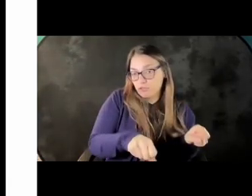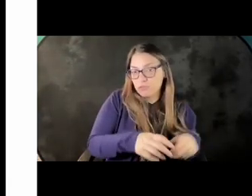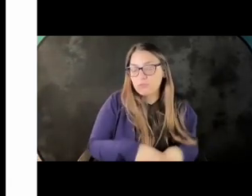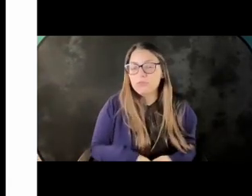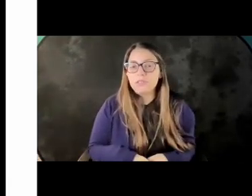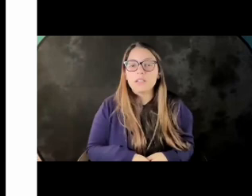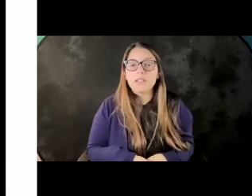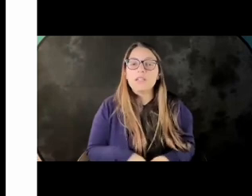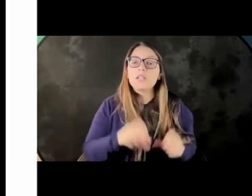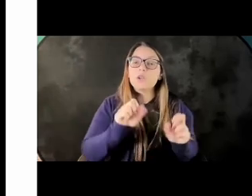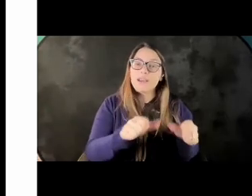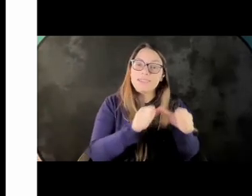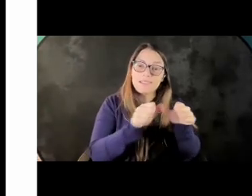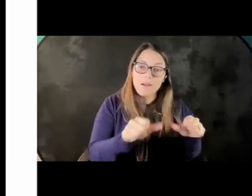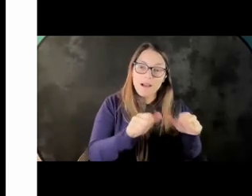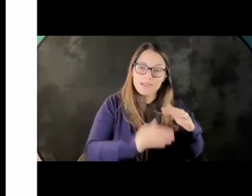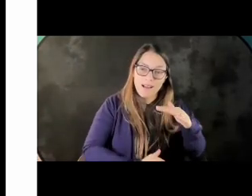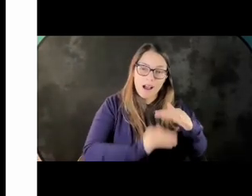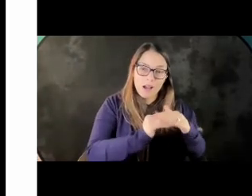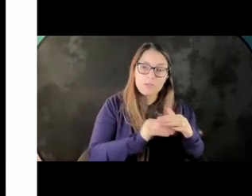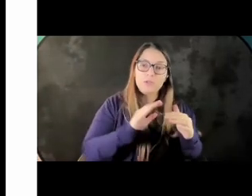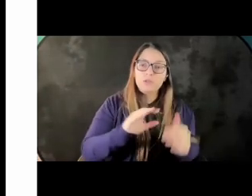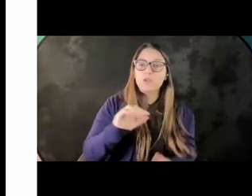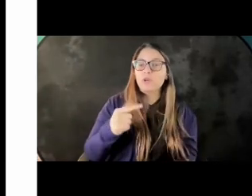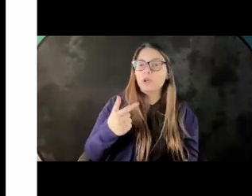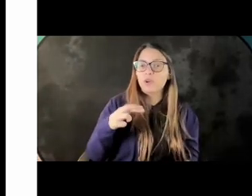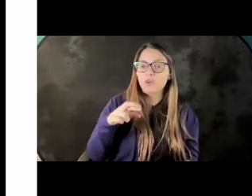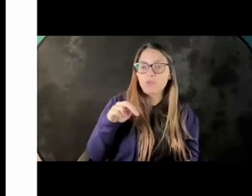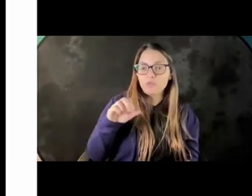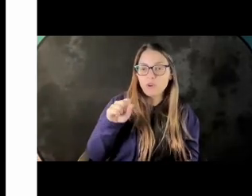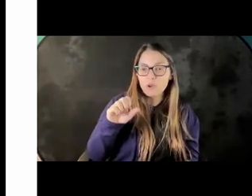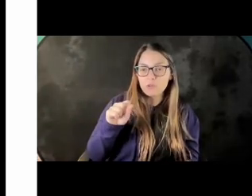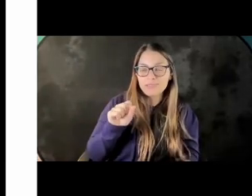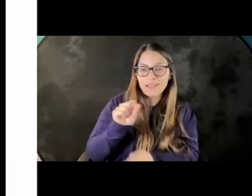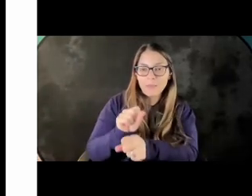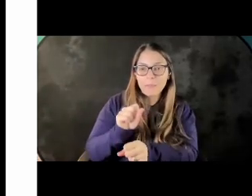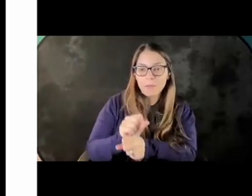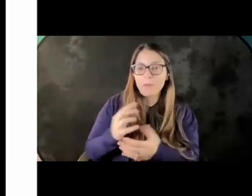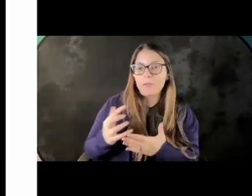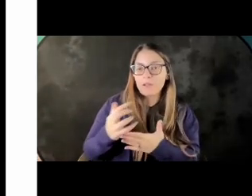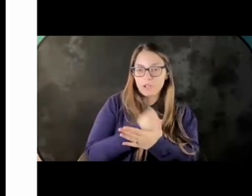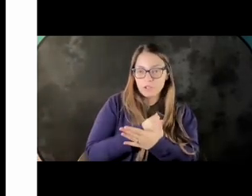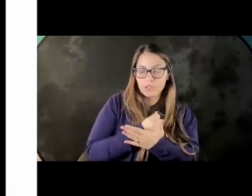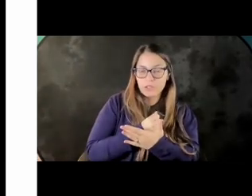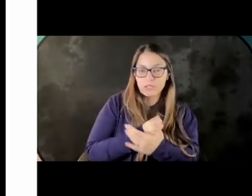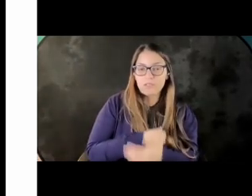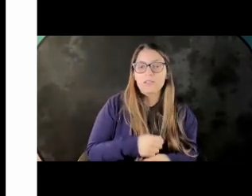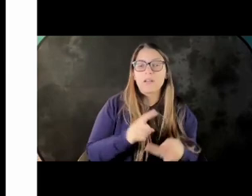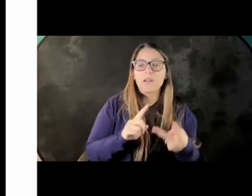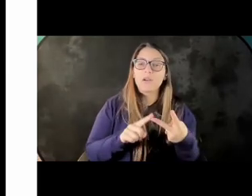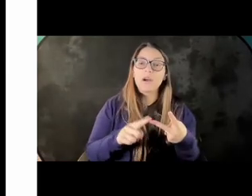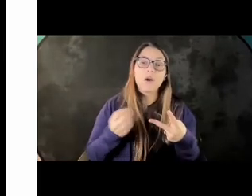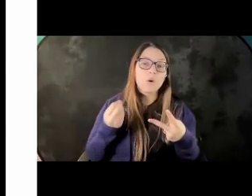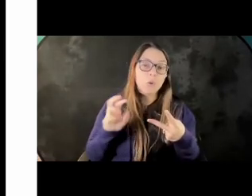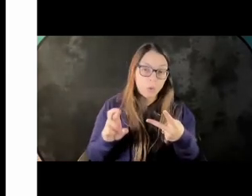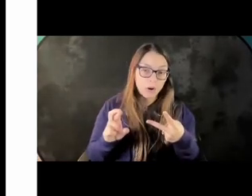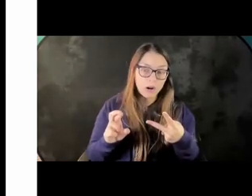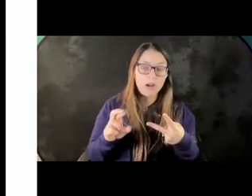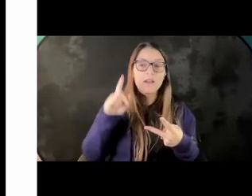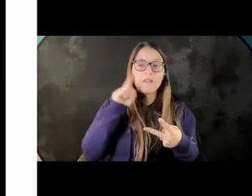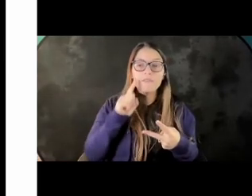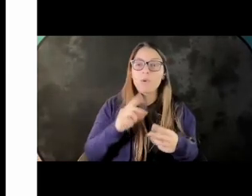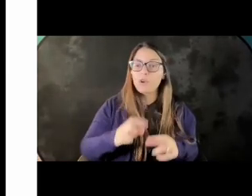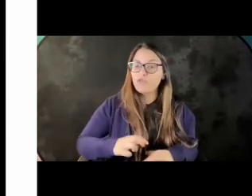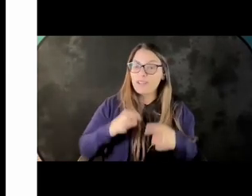deposit up to your gross employment earnings, or for residents of the continental